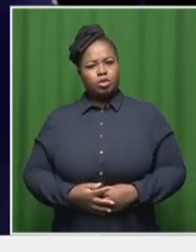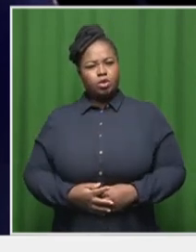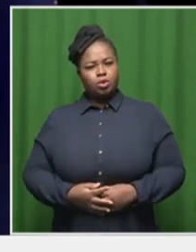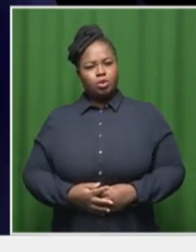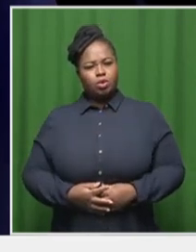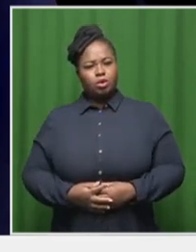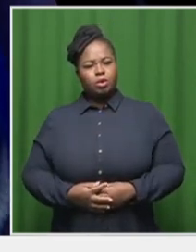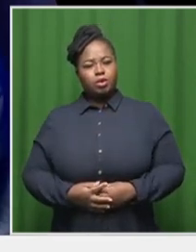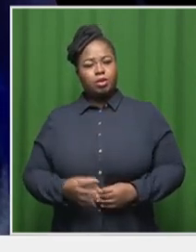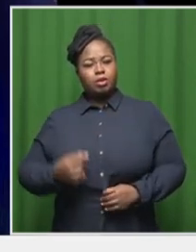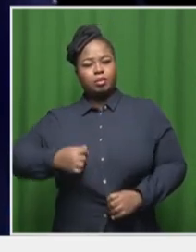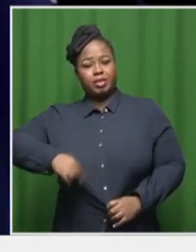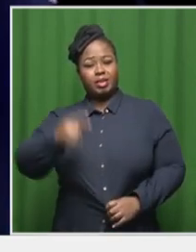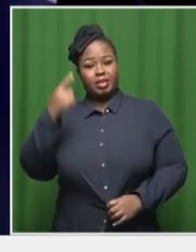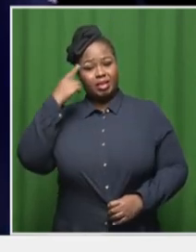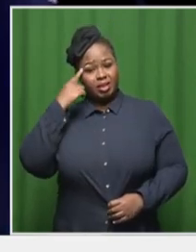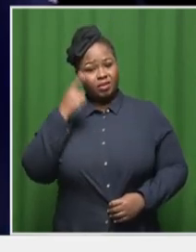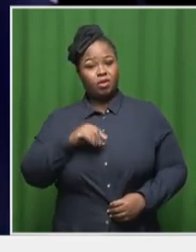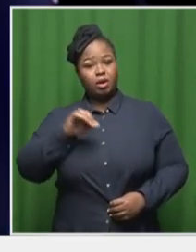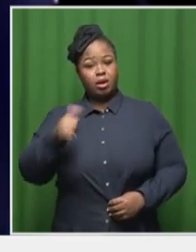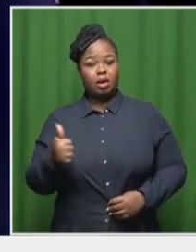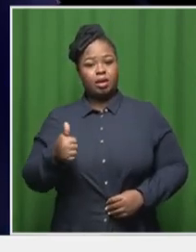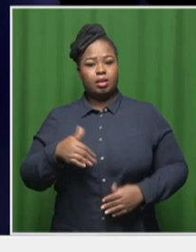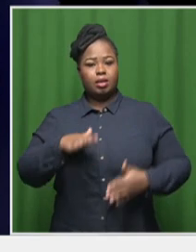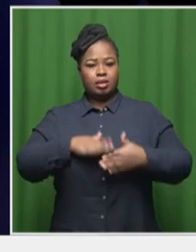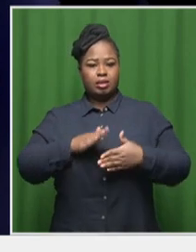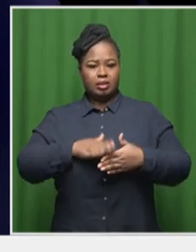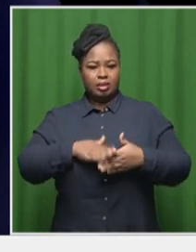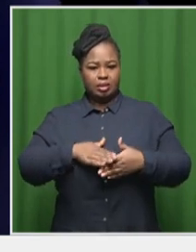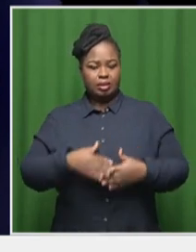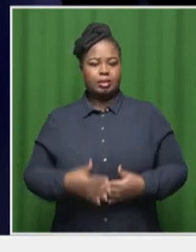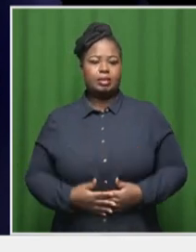But it will be cold for other reasons.